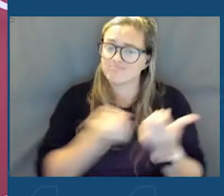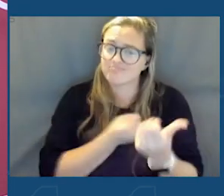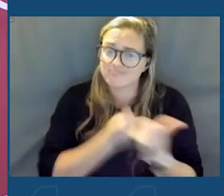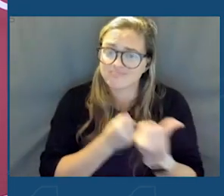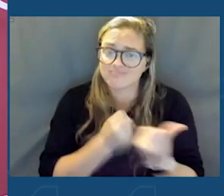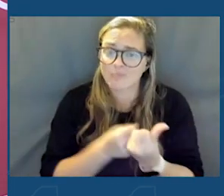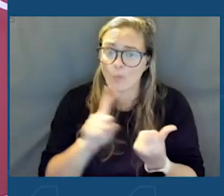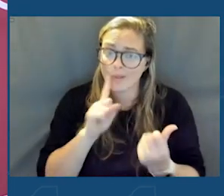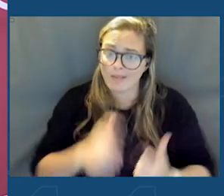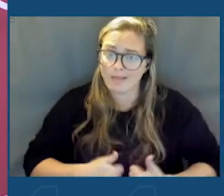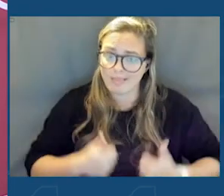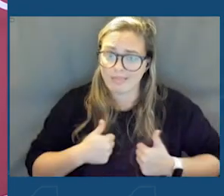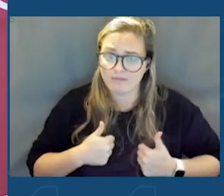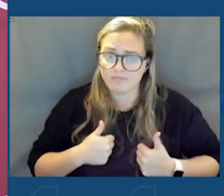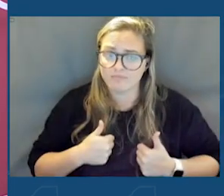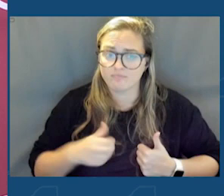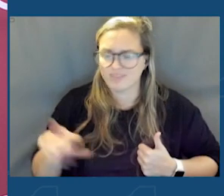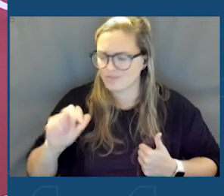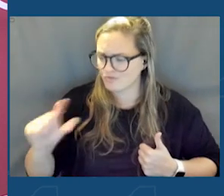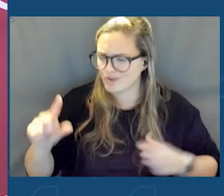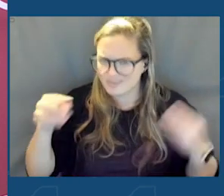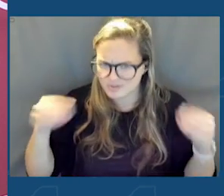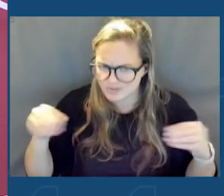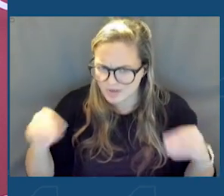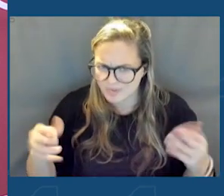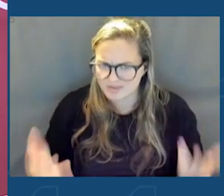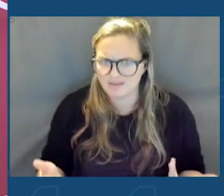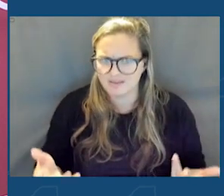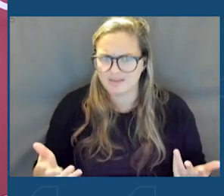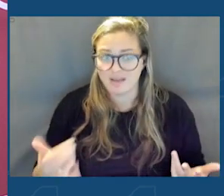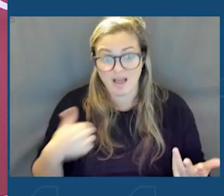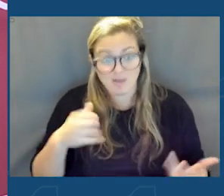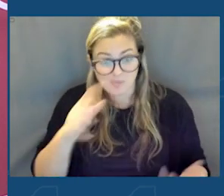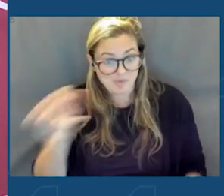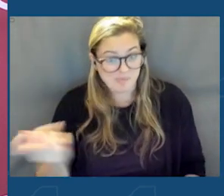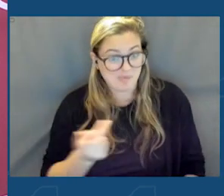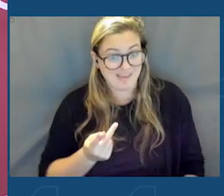live. And also the retail shopping. I'm coming back.